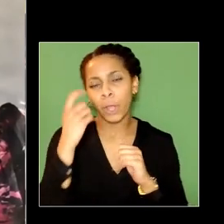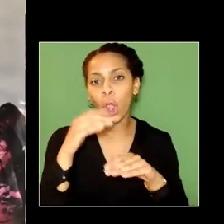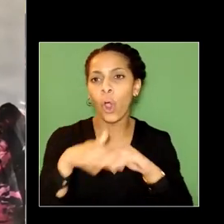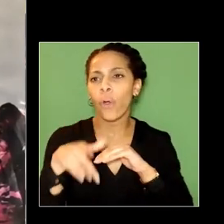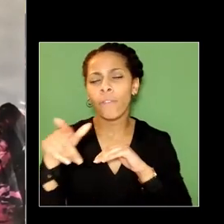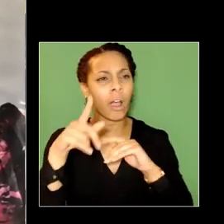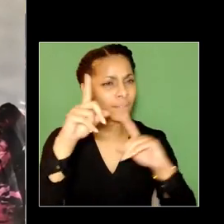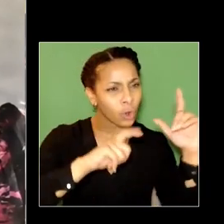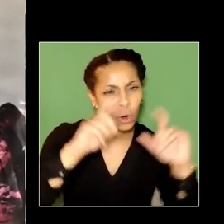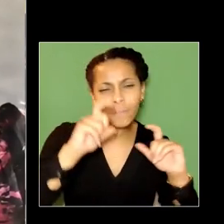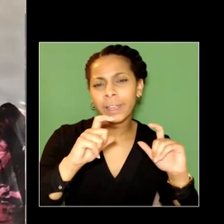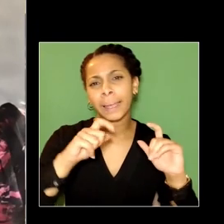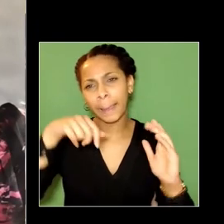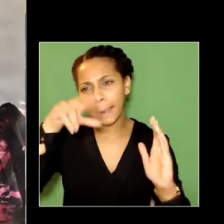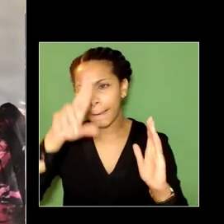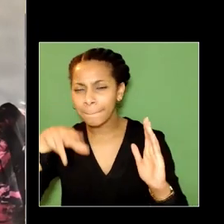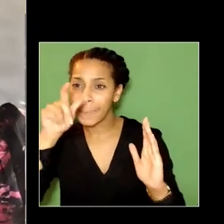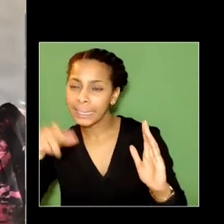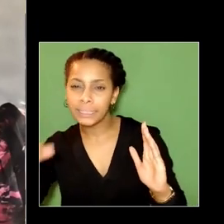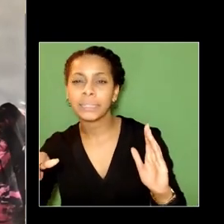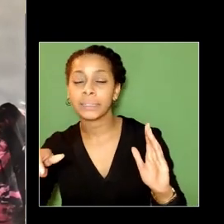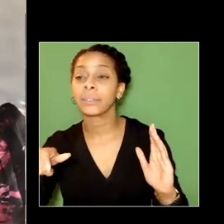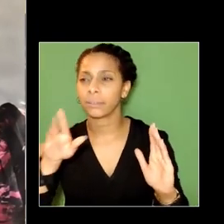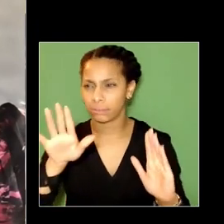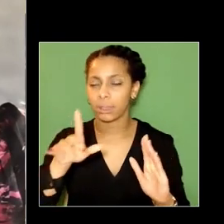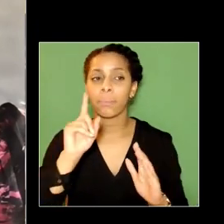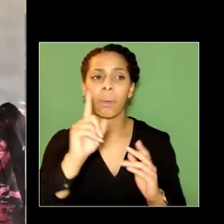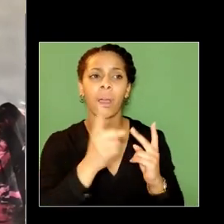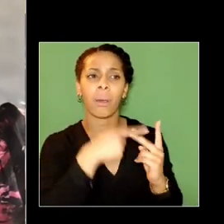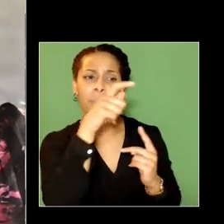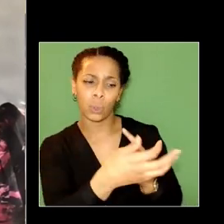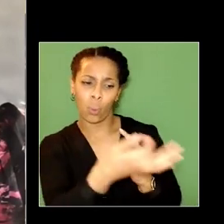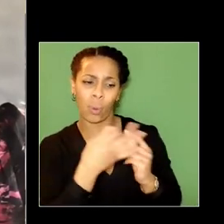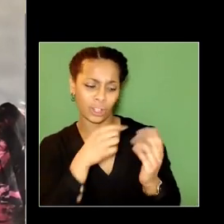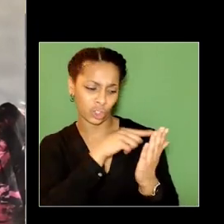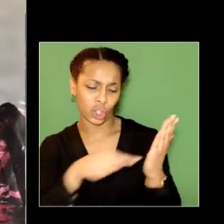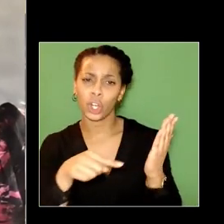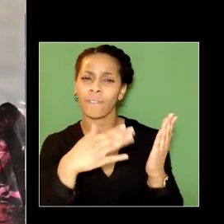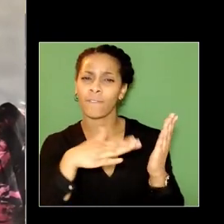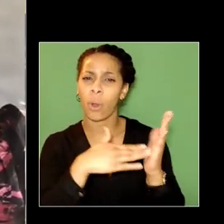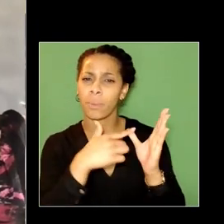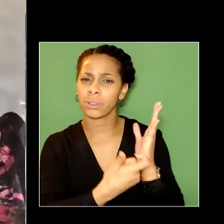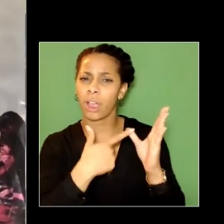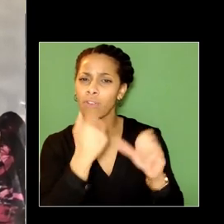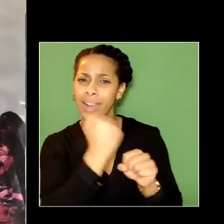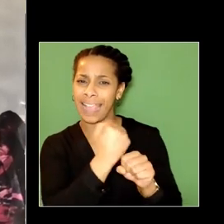But there's a really lovely question from Sarah Gavin that asked about your attention to movement.